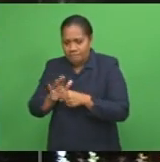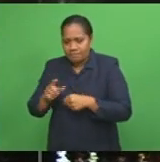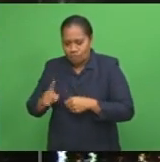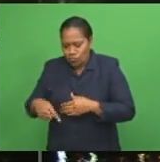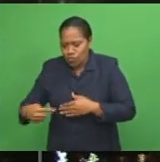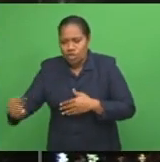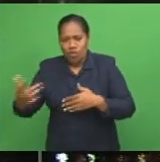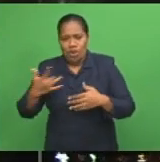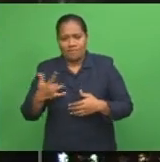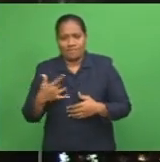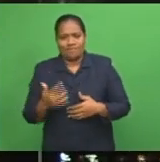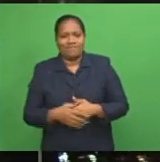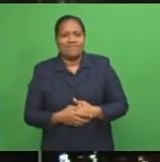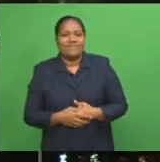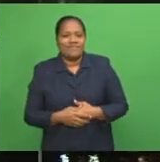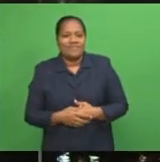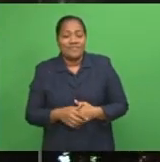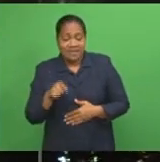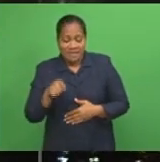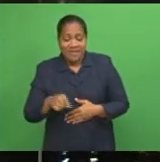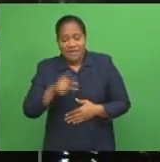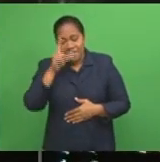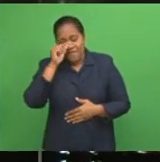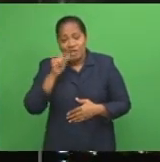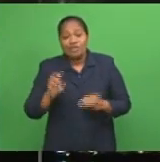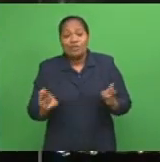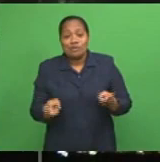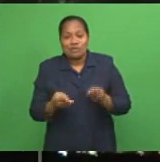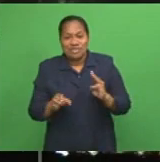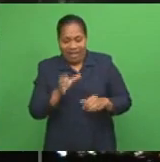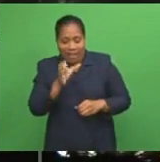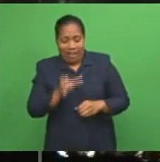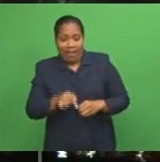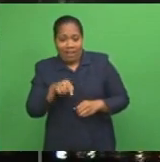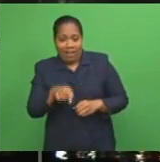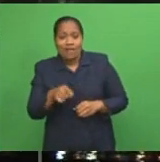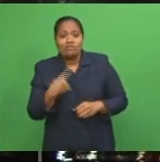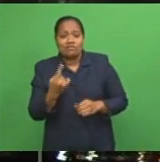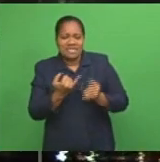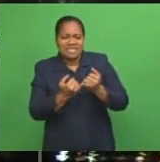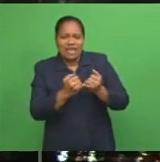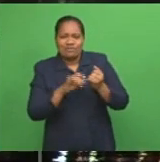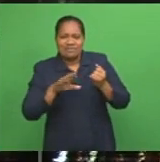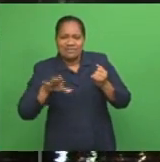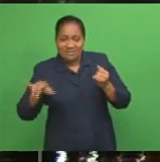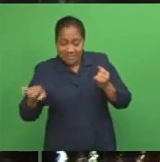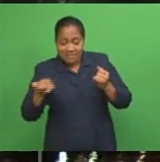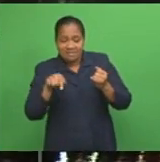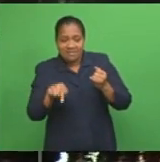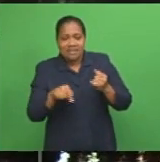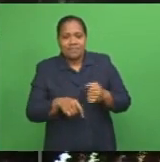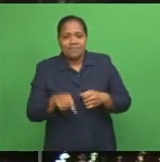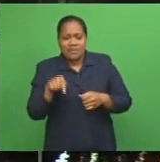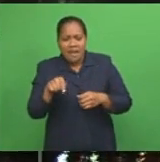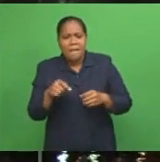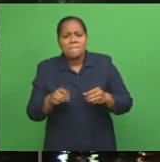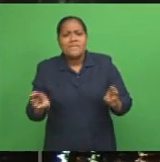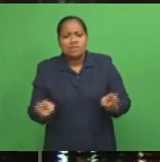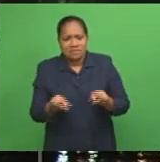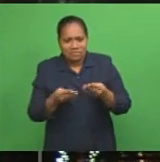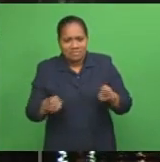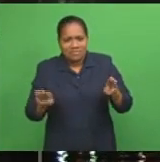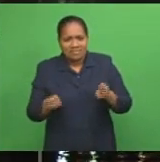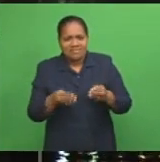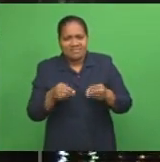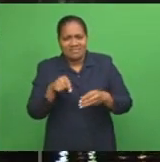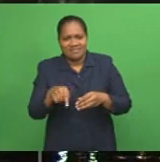mantra used by renowned Fijian musician Seru Serevi, who says despite the effects of COVID-19 on the music industry, he is still